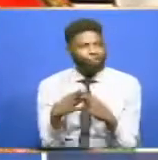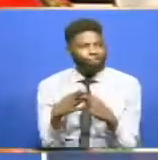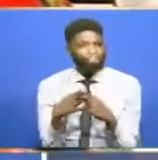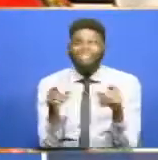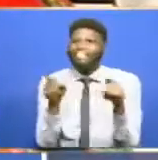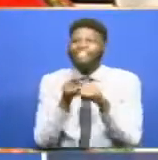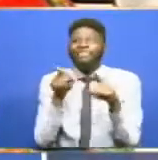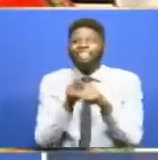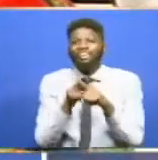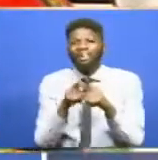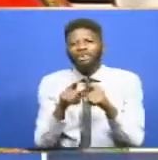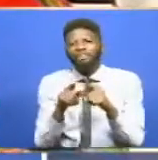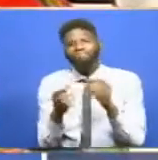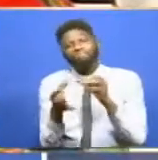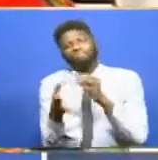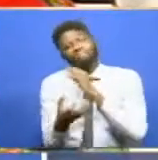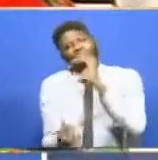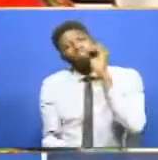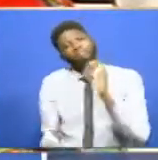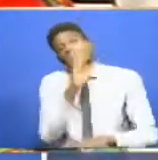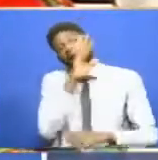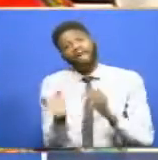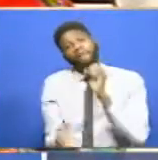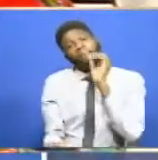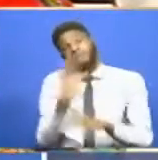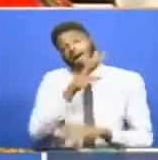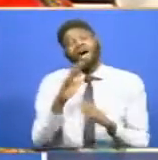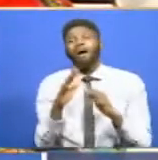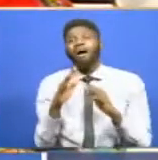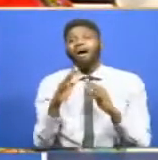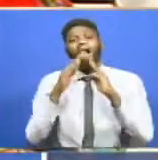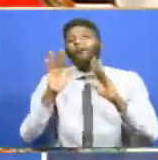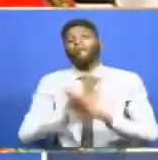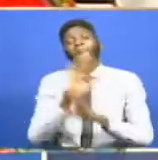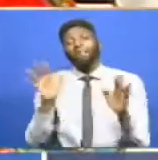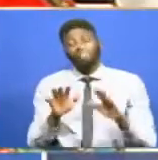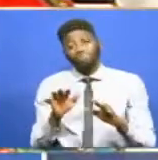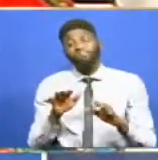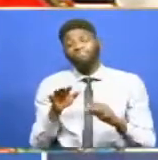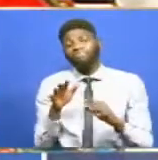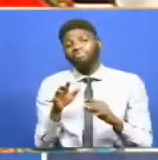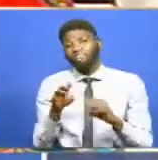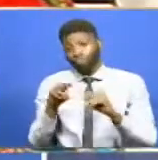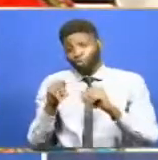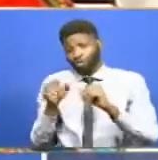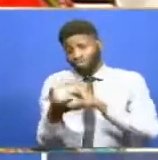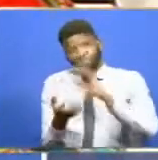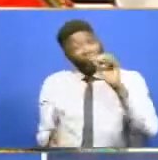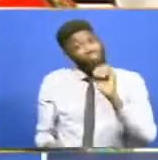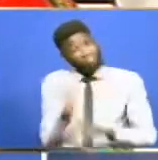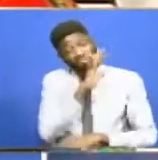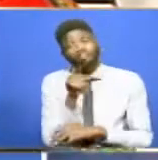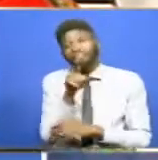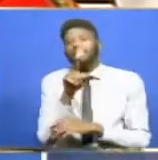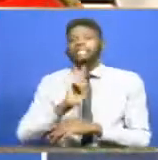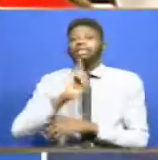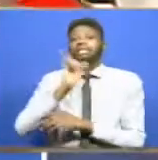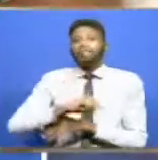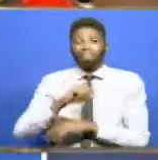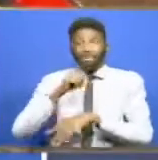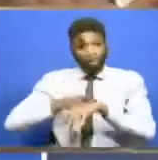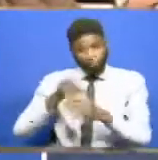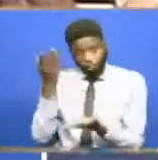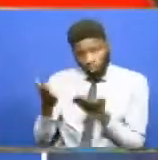the mud houses. Mm-hmm. So the mud houses will be slightly cheaper than